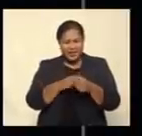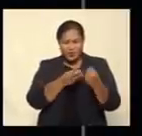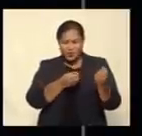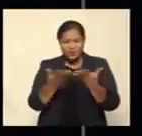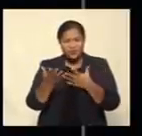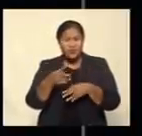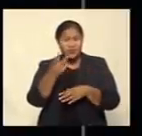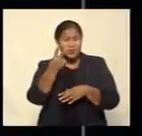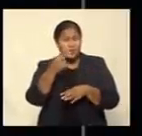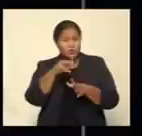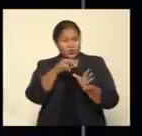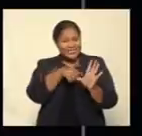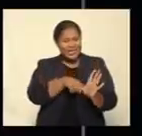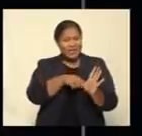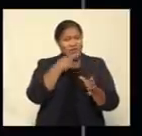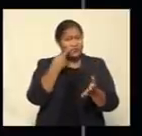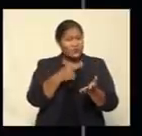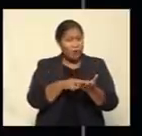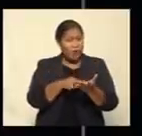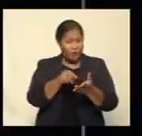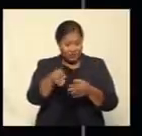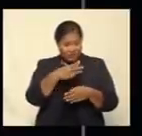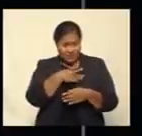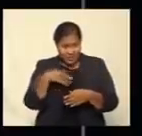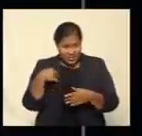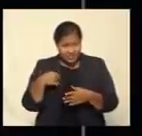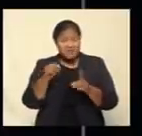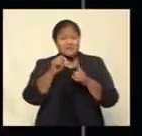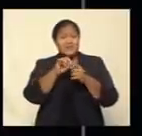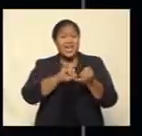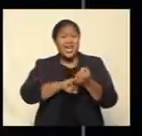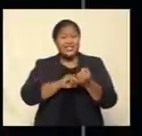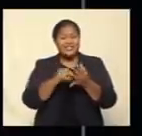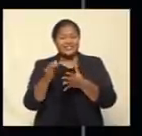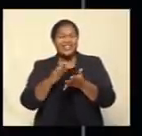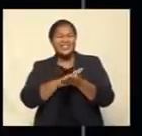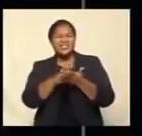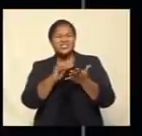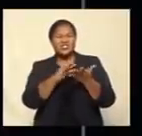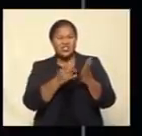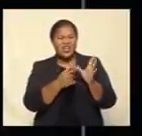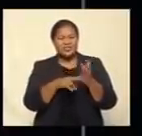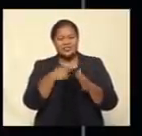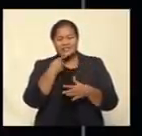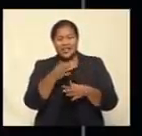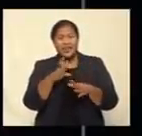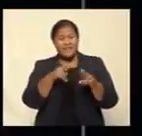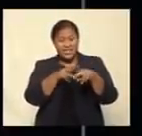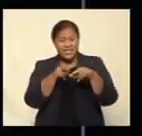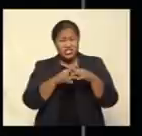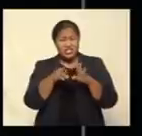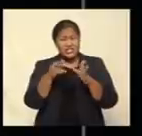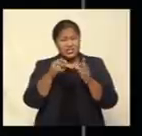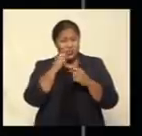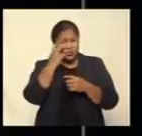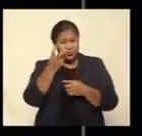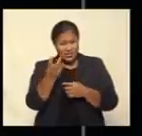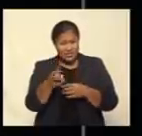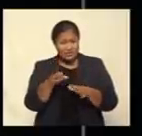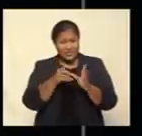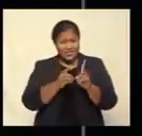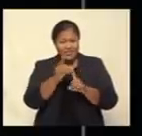annual reports of the ministry, Permanent Secretary Shaheen Ali highlighted that the Fijian Tourism Development Plan will be focusing